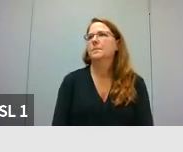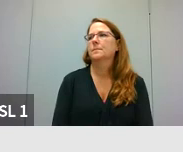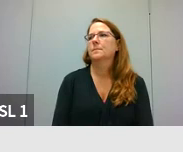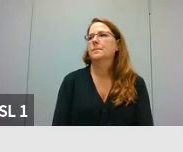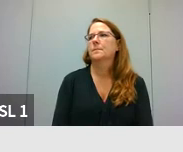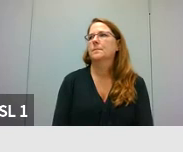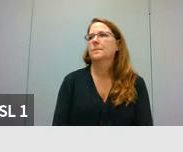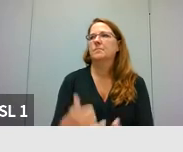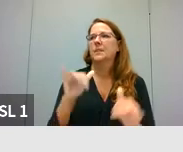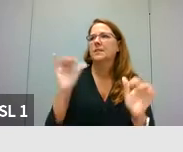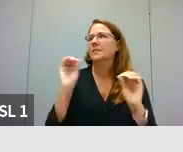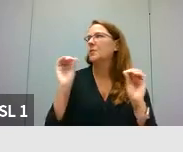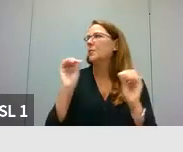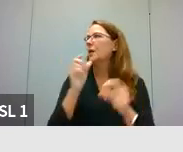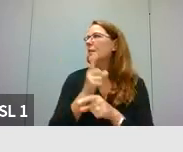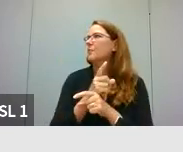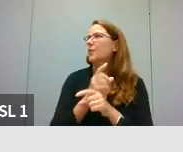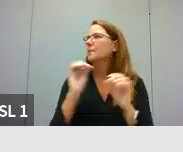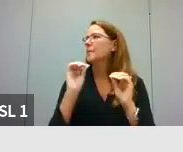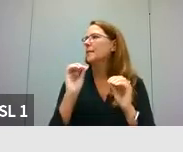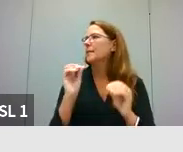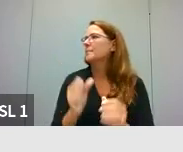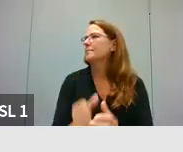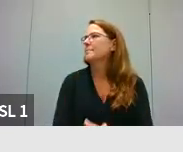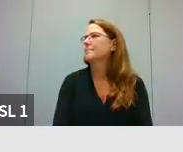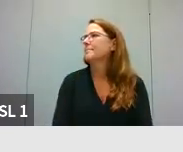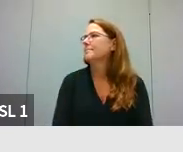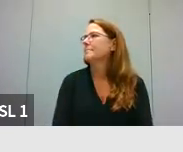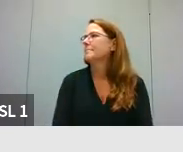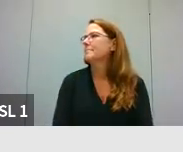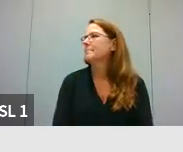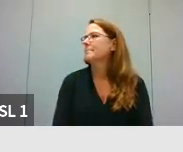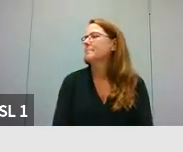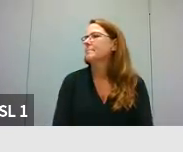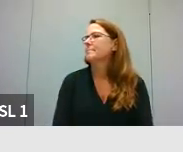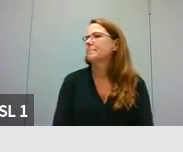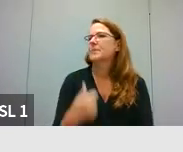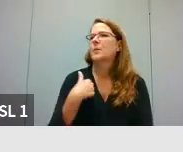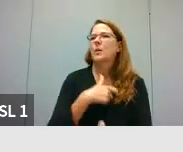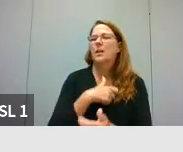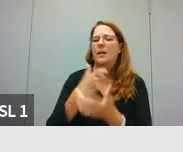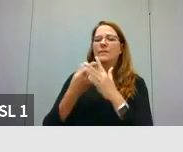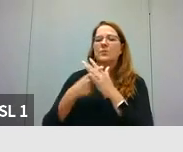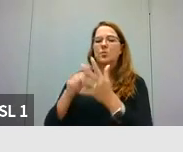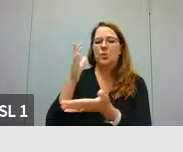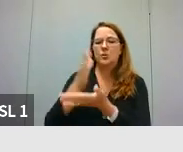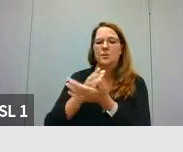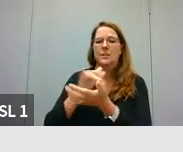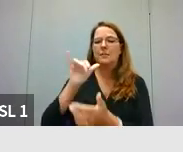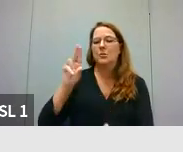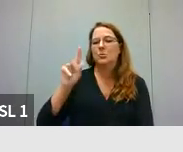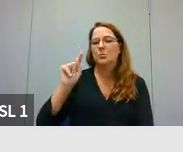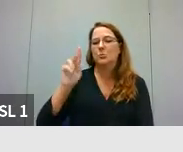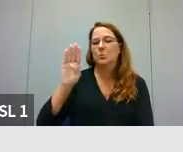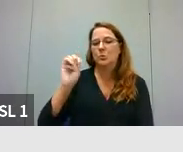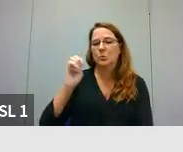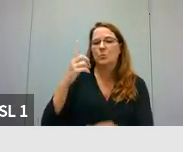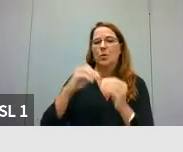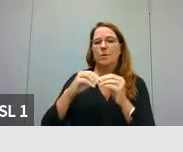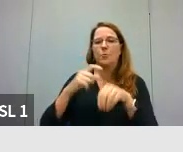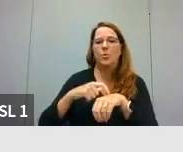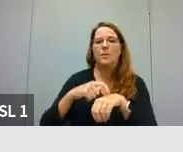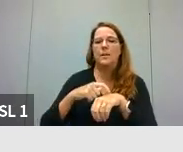Still nothing, right? it's nothing, yeah. All right, we're gonna need Should to I re- start and stop YouTube one more time. So that means that Betsy needs to be made the